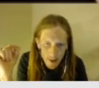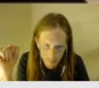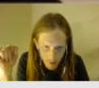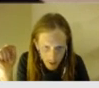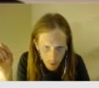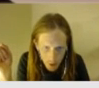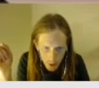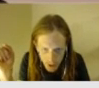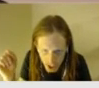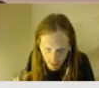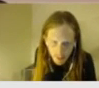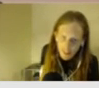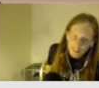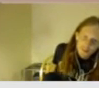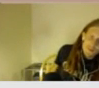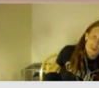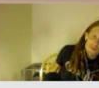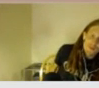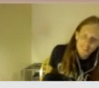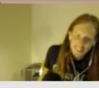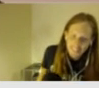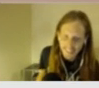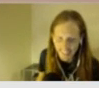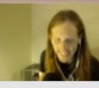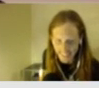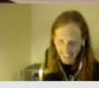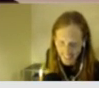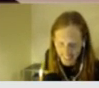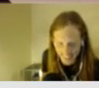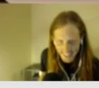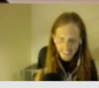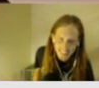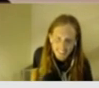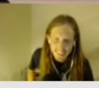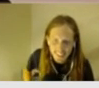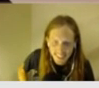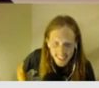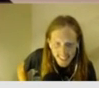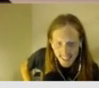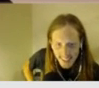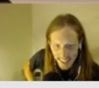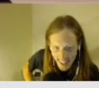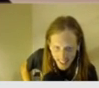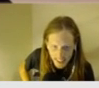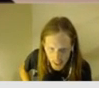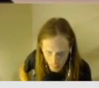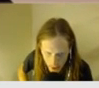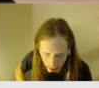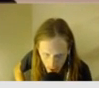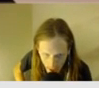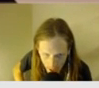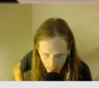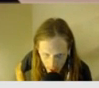lifetime. What would you hope to achieve? Wow. You know, I guess I'm a kind of a fundamentals guy. This you is know? Where you